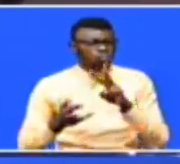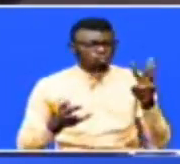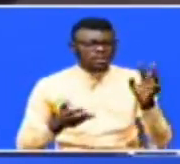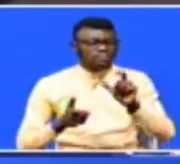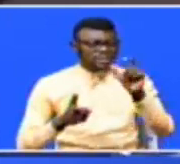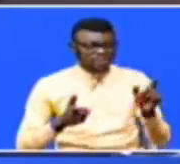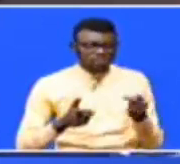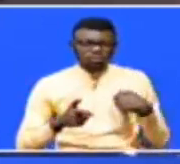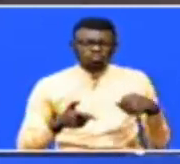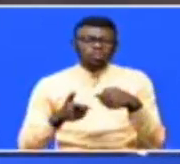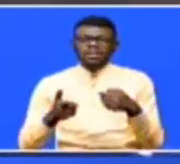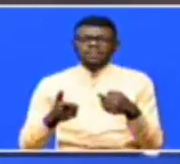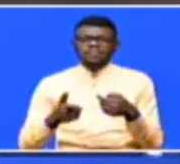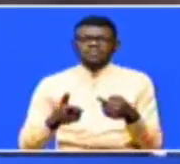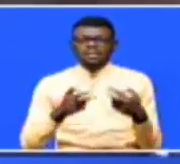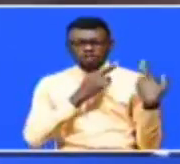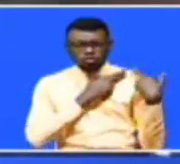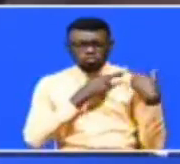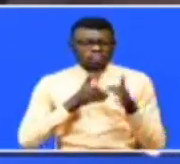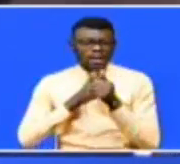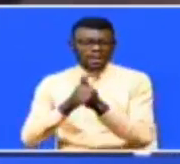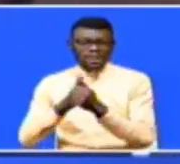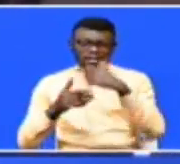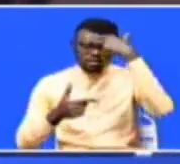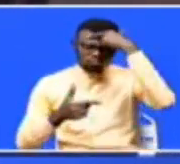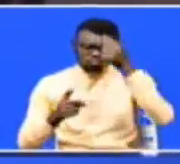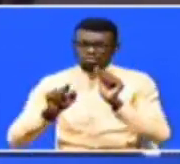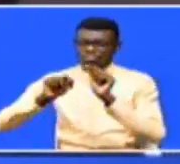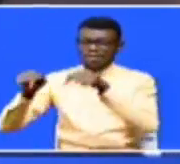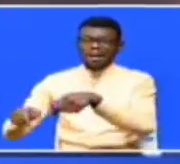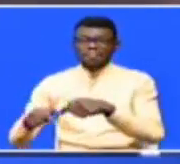We were led by Senator Wetangula. We appeared before the budget committee and rallied